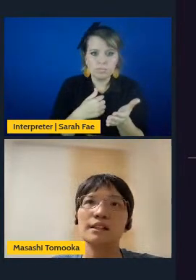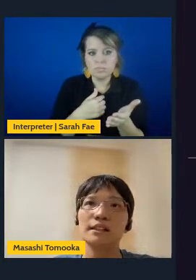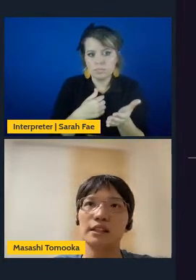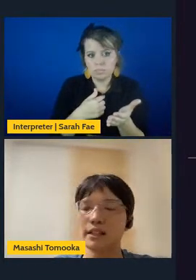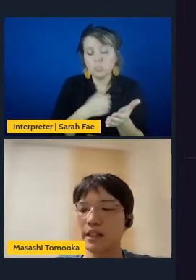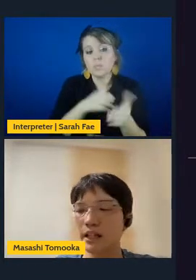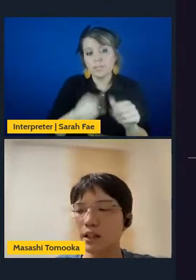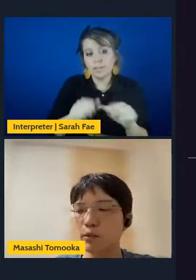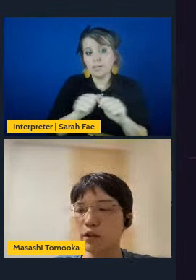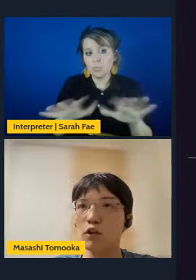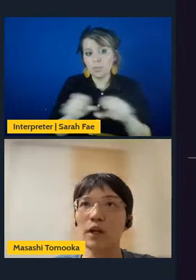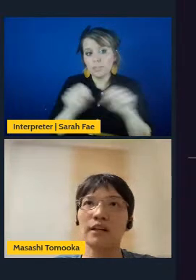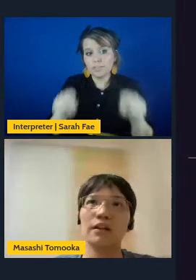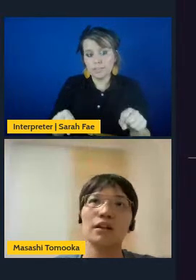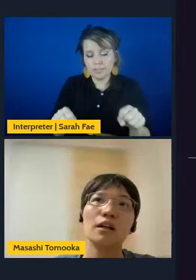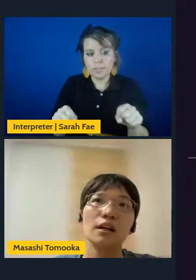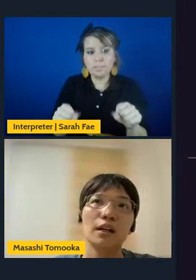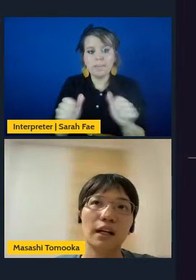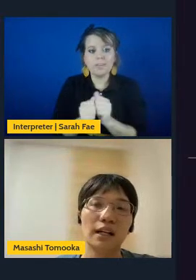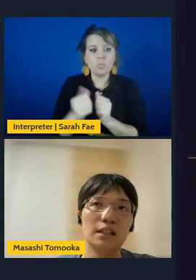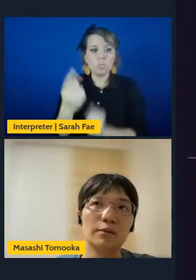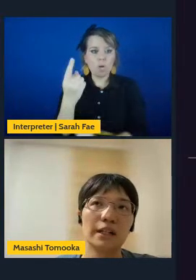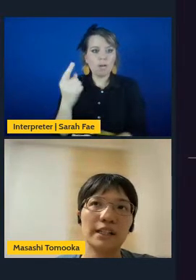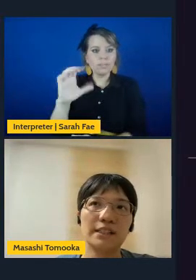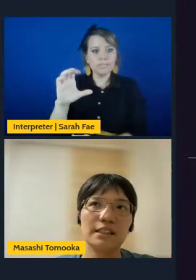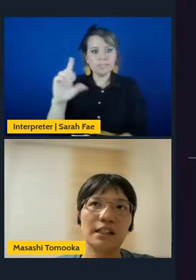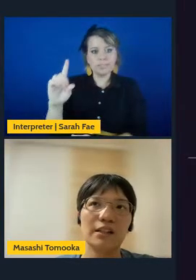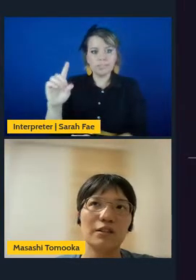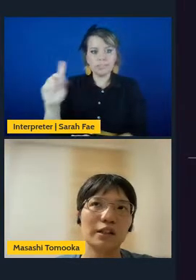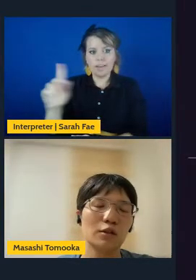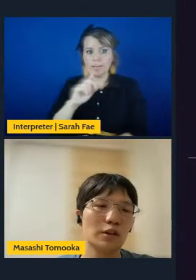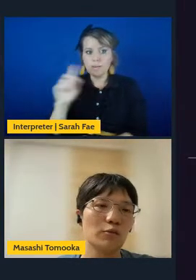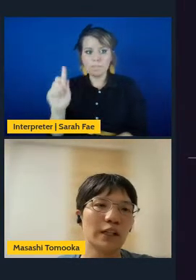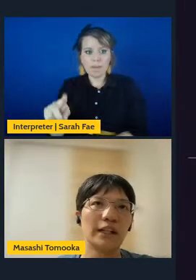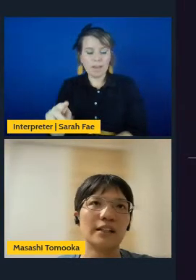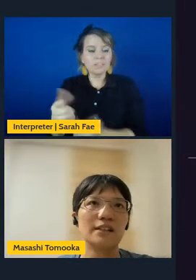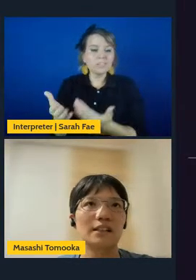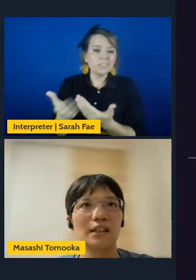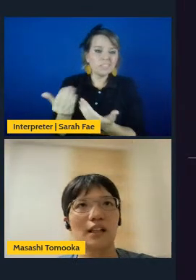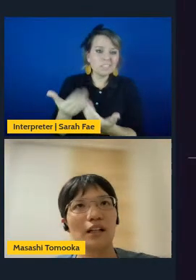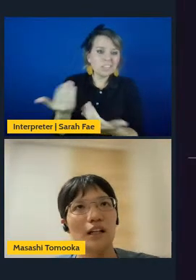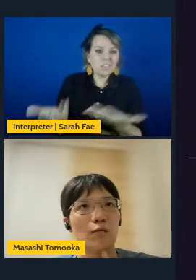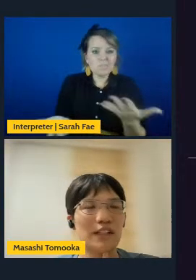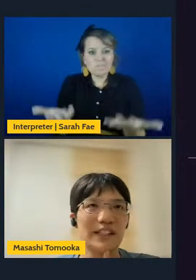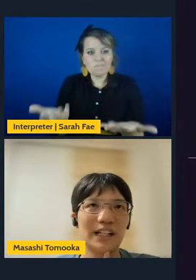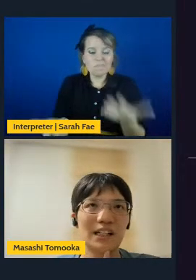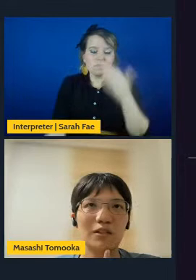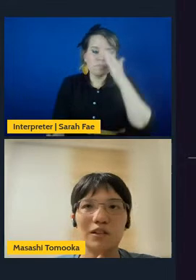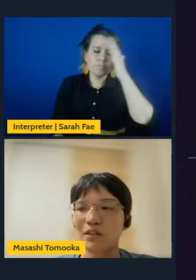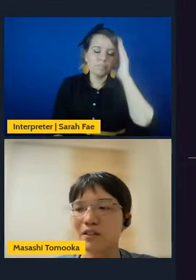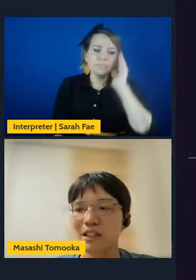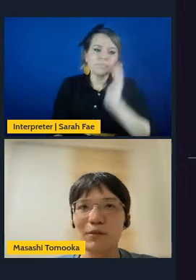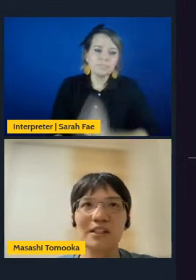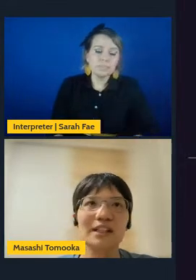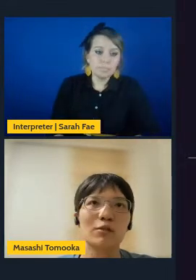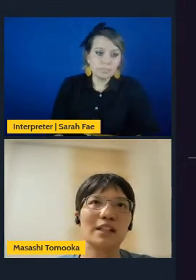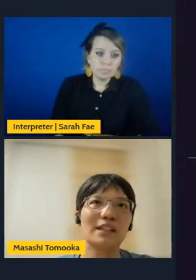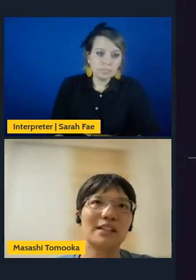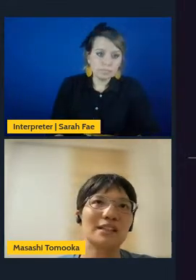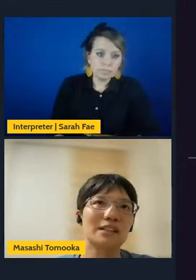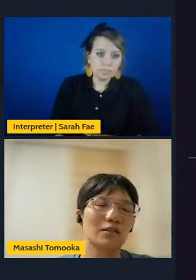single CDK deploy command. It's very easy and free from human errors. But there are, of course,